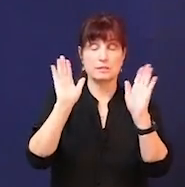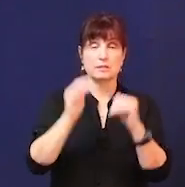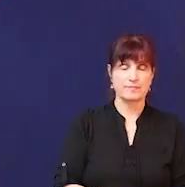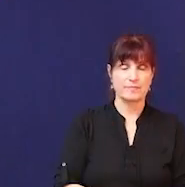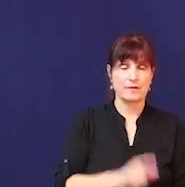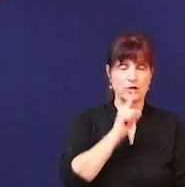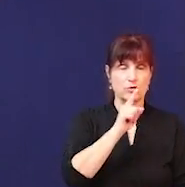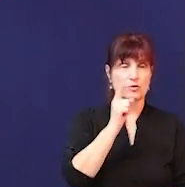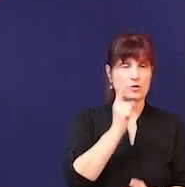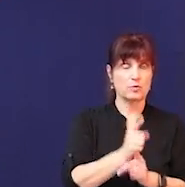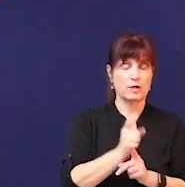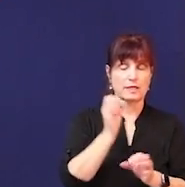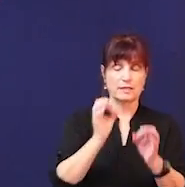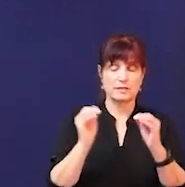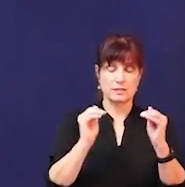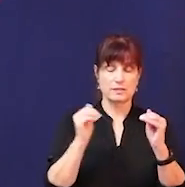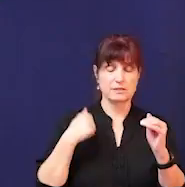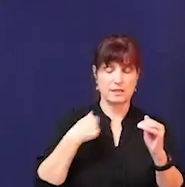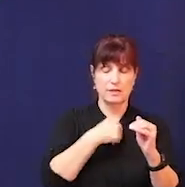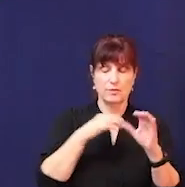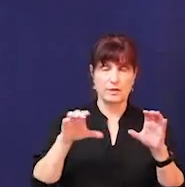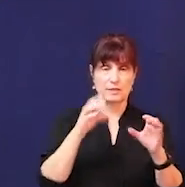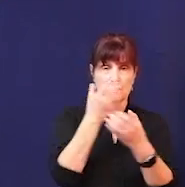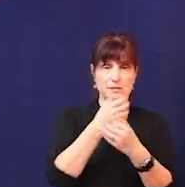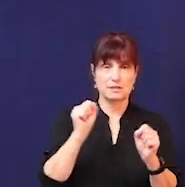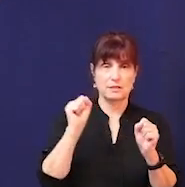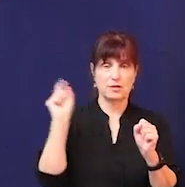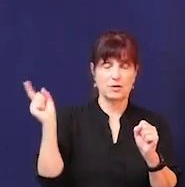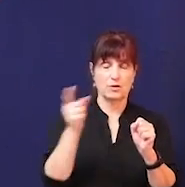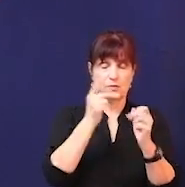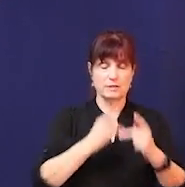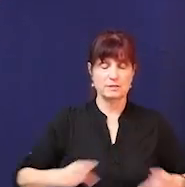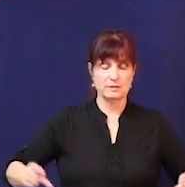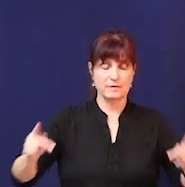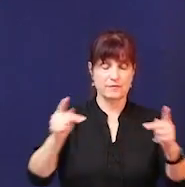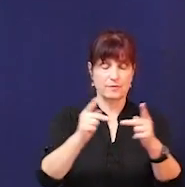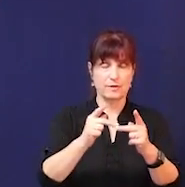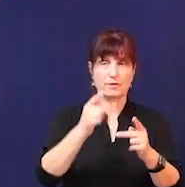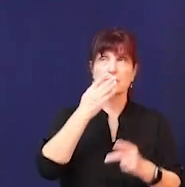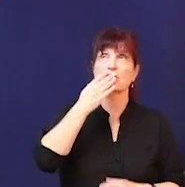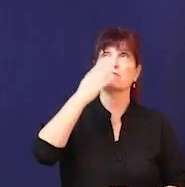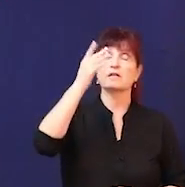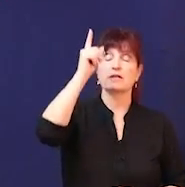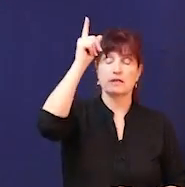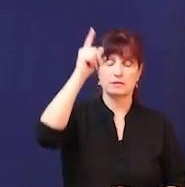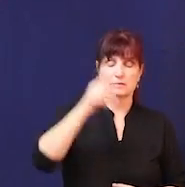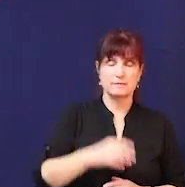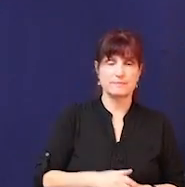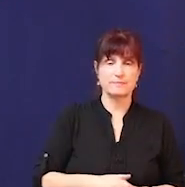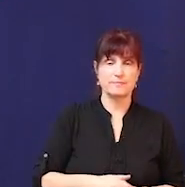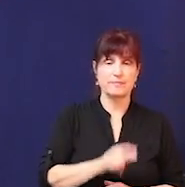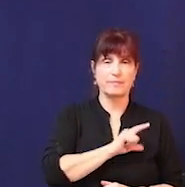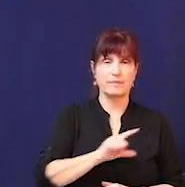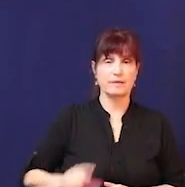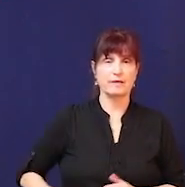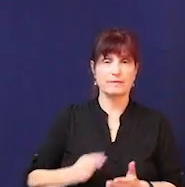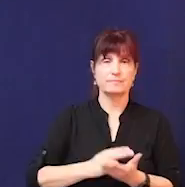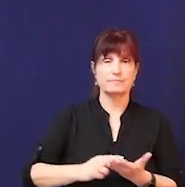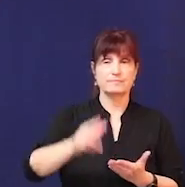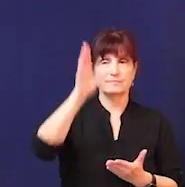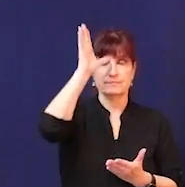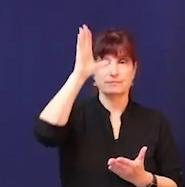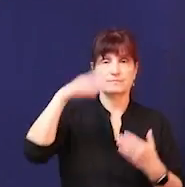It is truly right and just, our duty and our salvation, always and everywhere to give you thanks, Lord, Holy